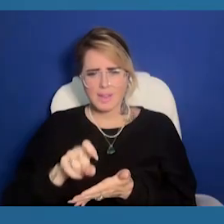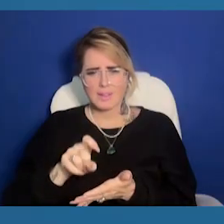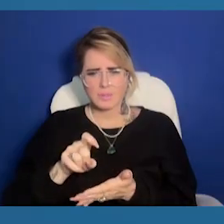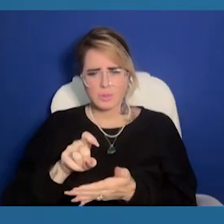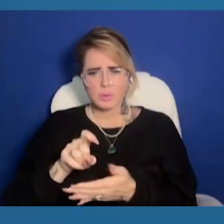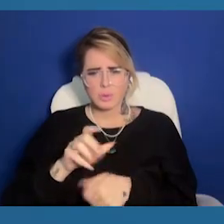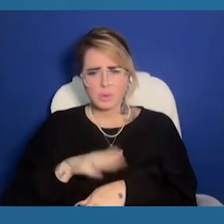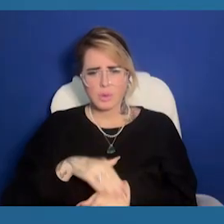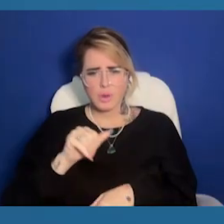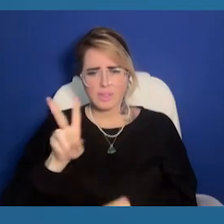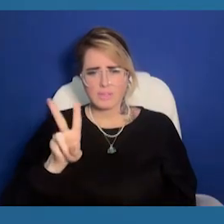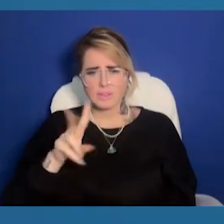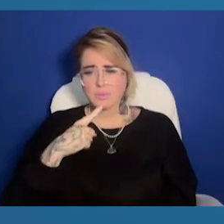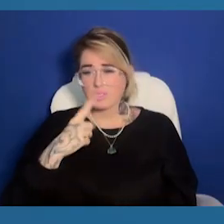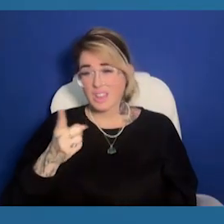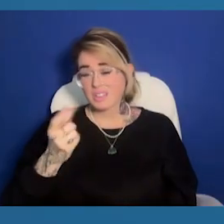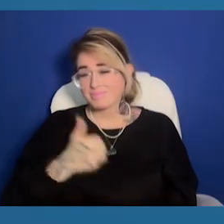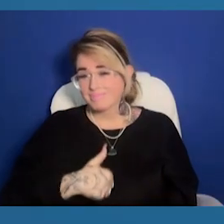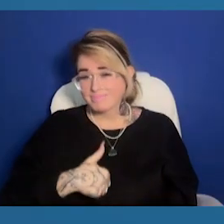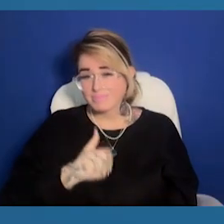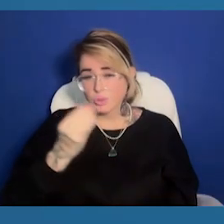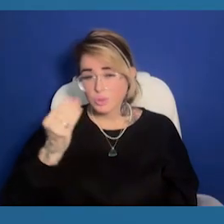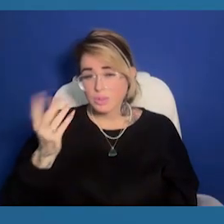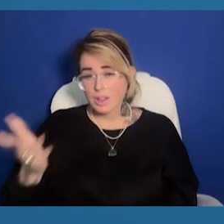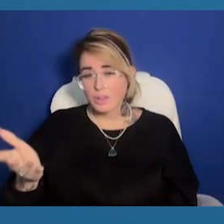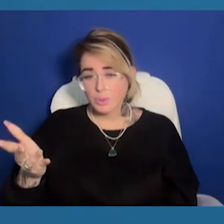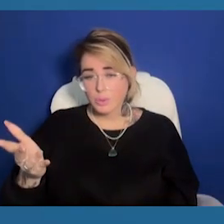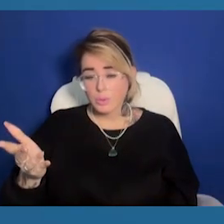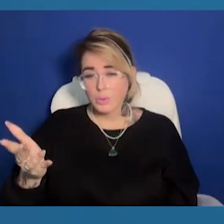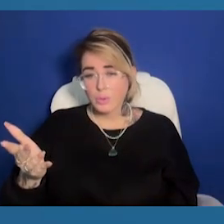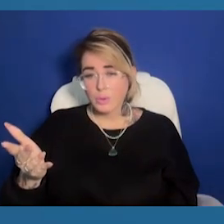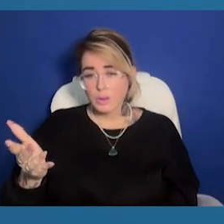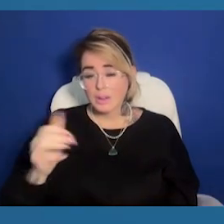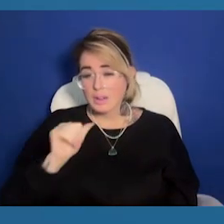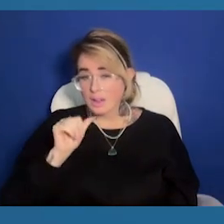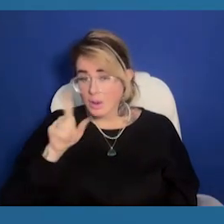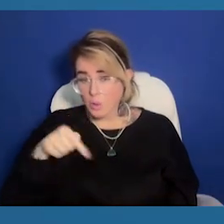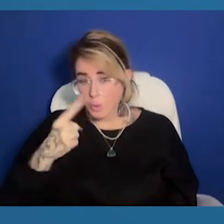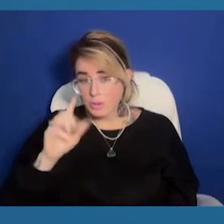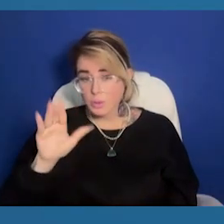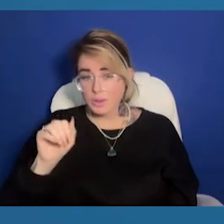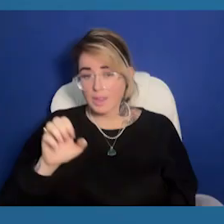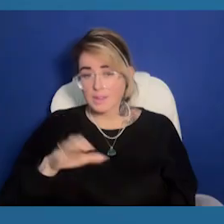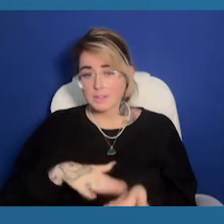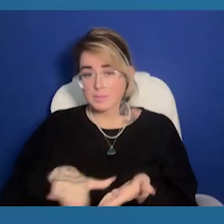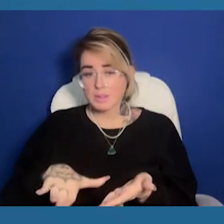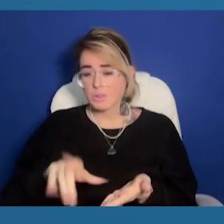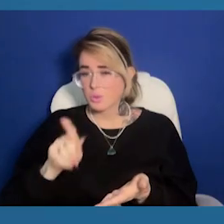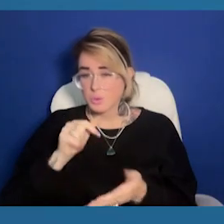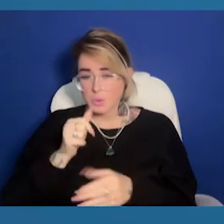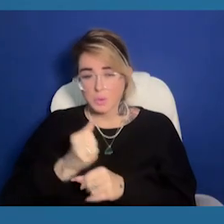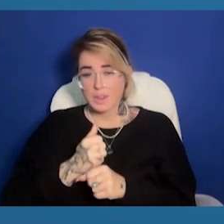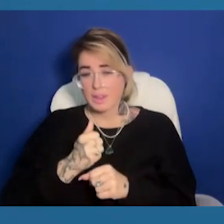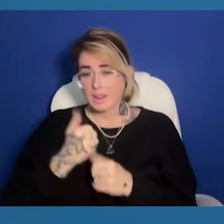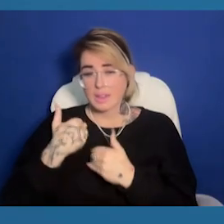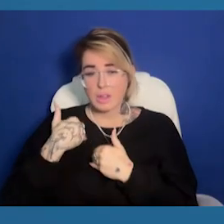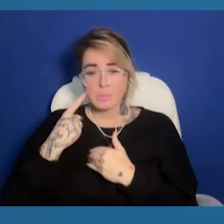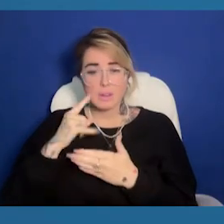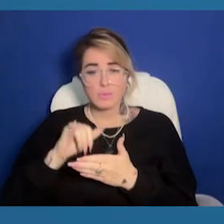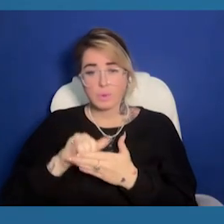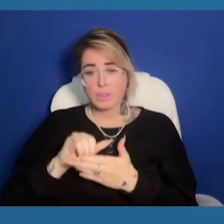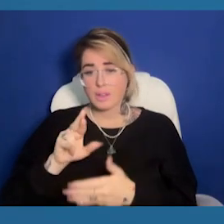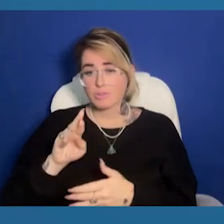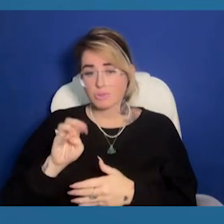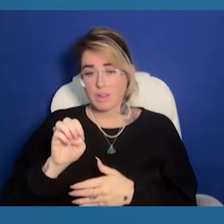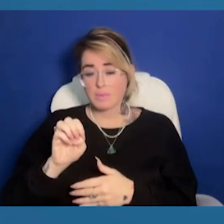victims and say, I hate to tell you, not only is your case dismissed, you're not going to get accountability for that crime, but your